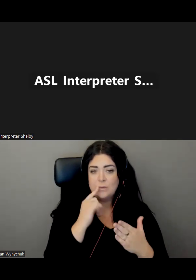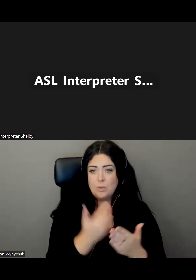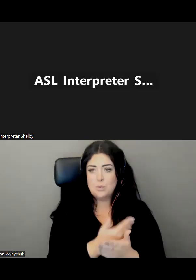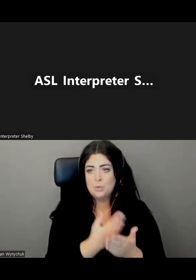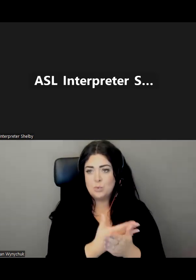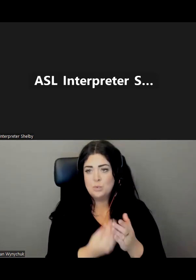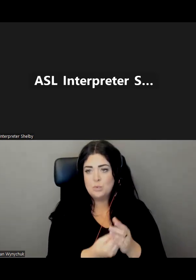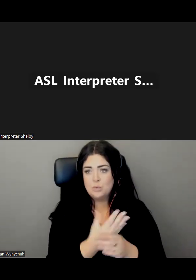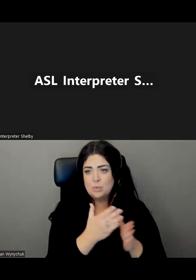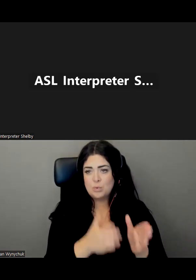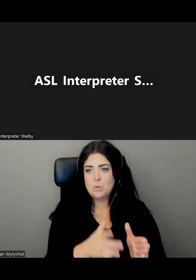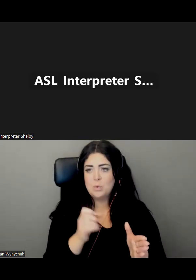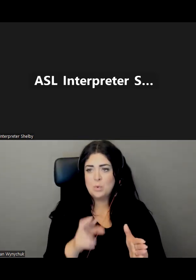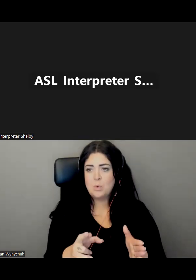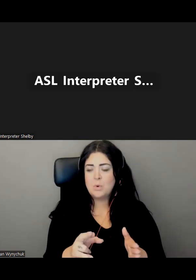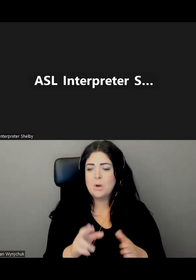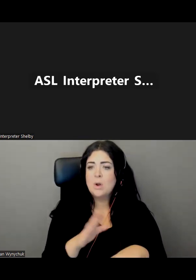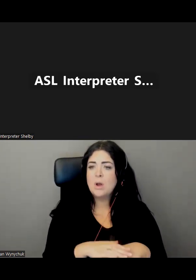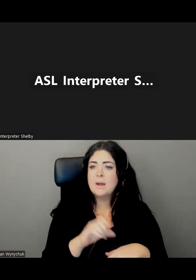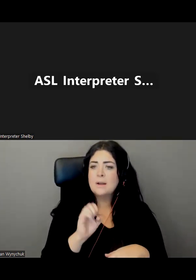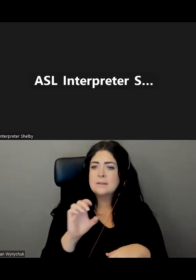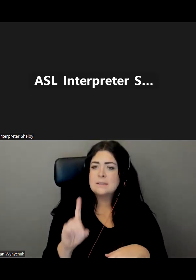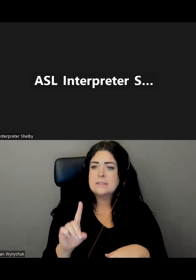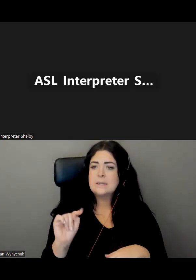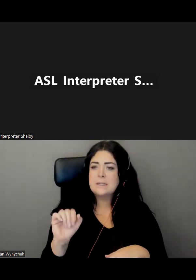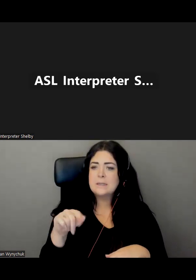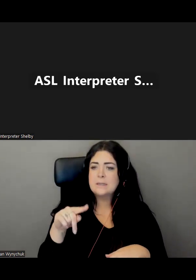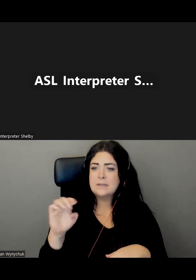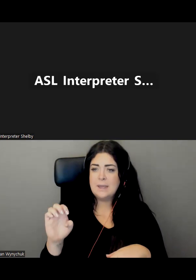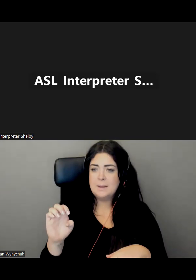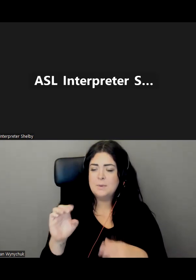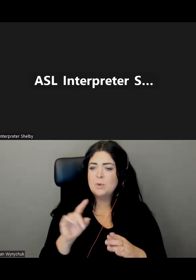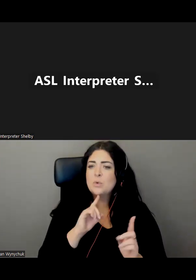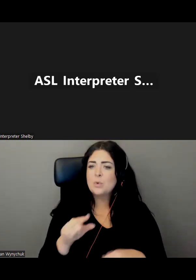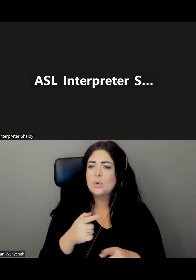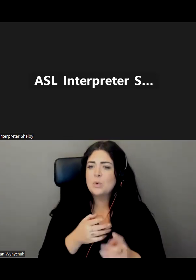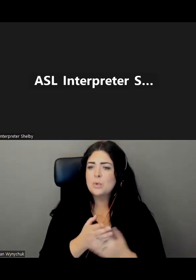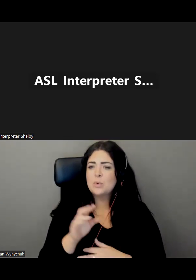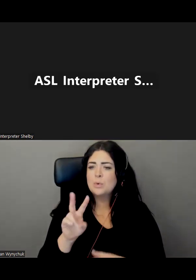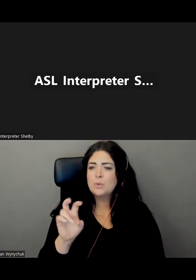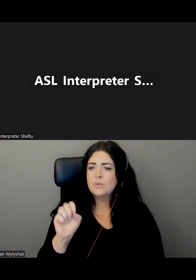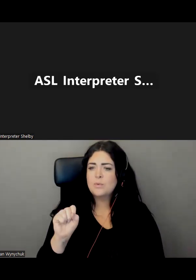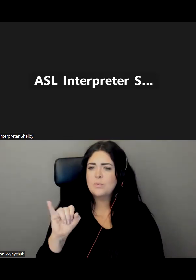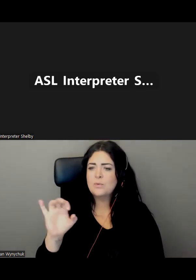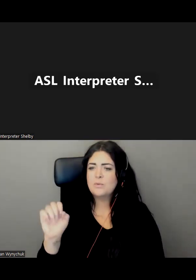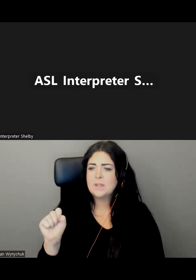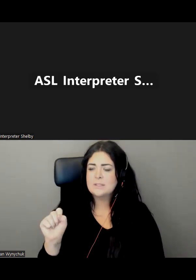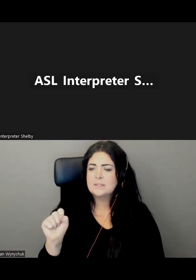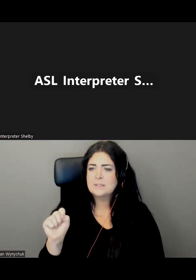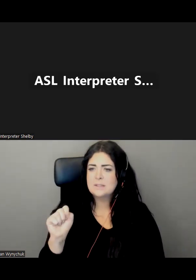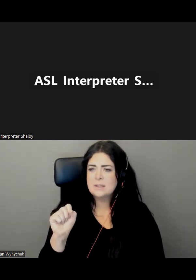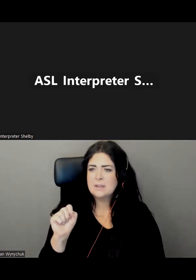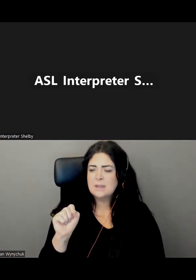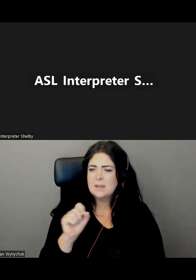you can actually get them on seed tape. So you can actually order those from Vessies, but I would bet that there's probably a